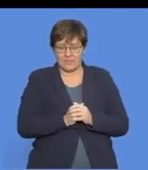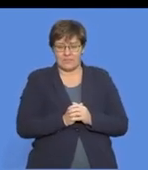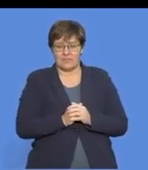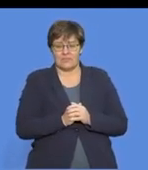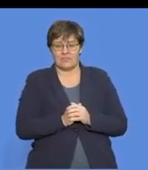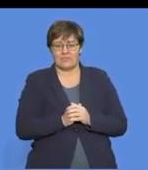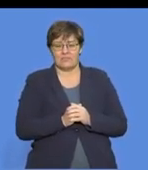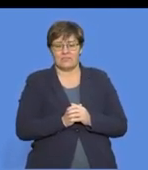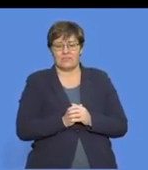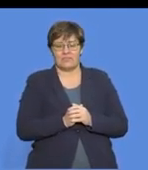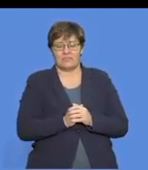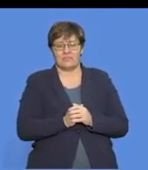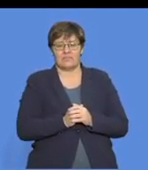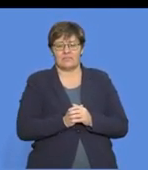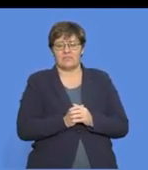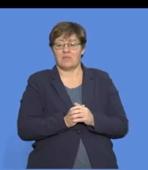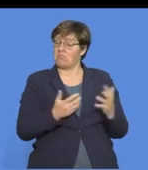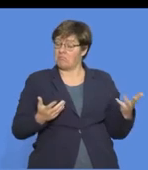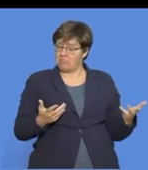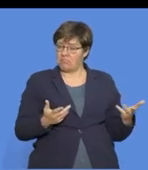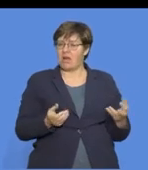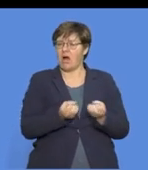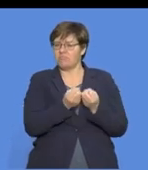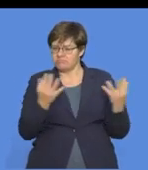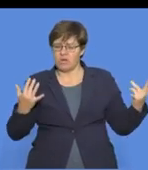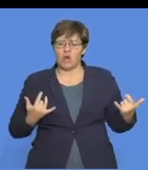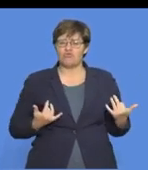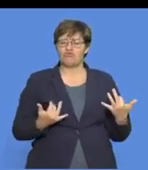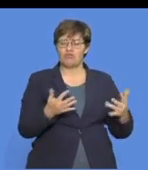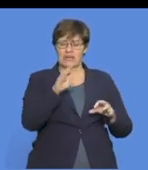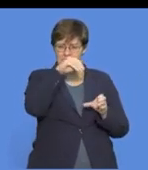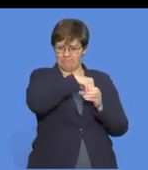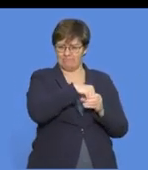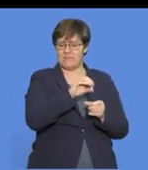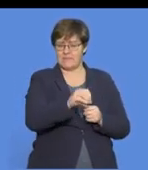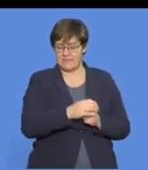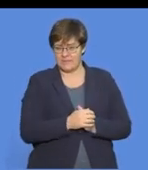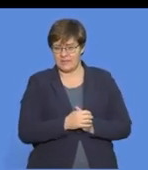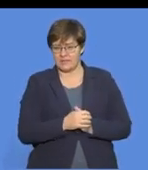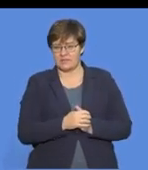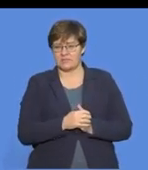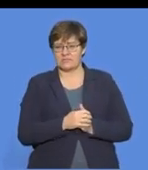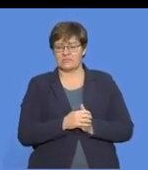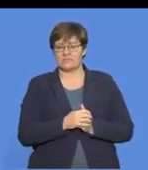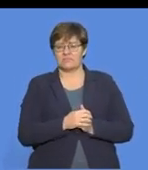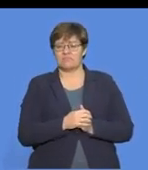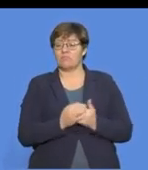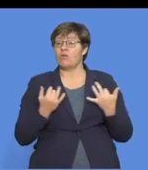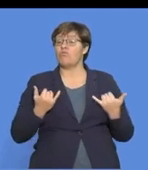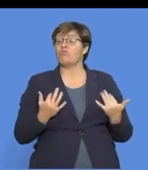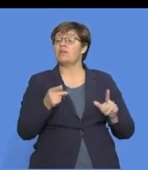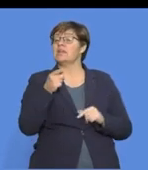And wow, look, it's got lots of green things in it. Those green things would be